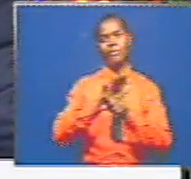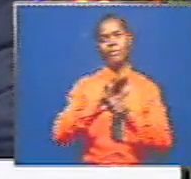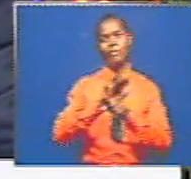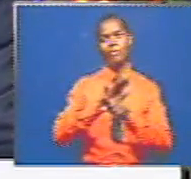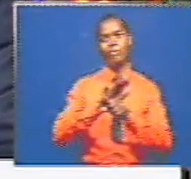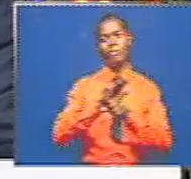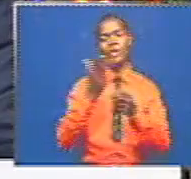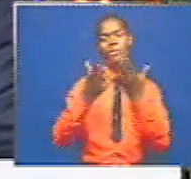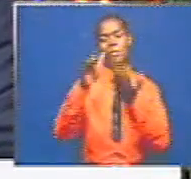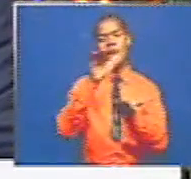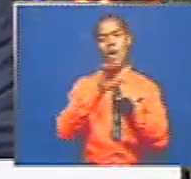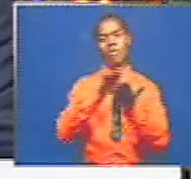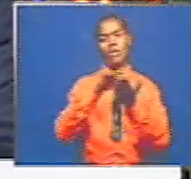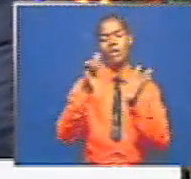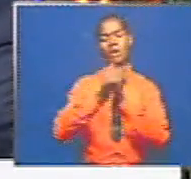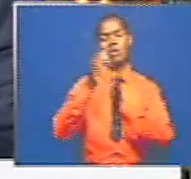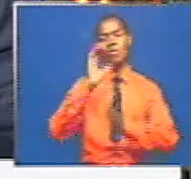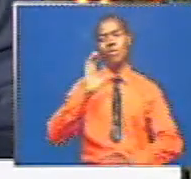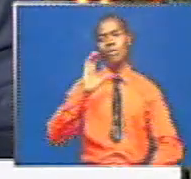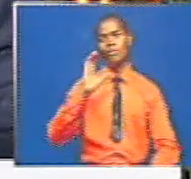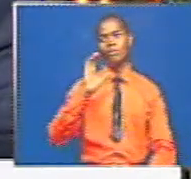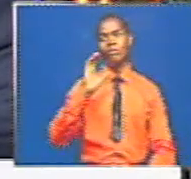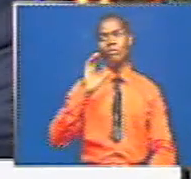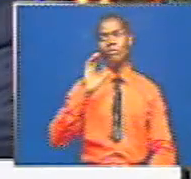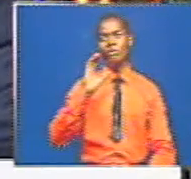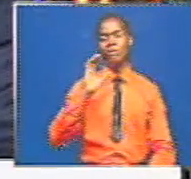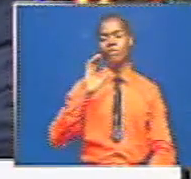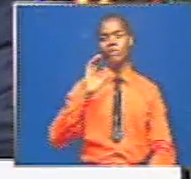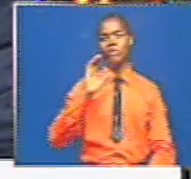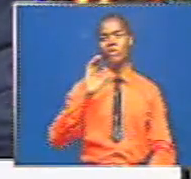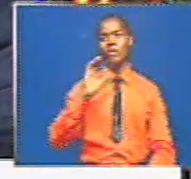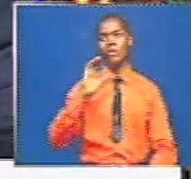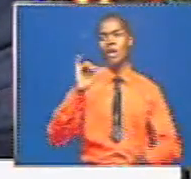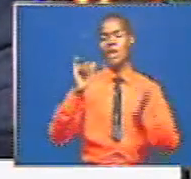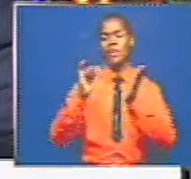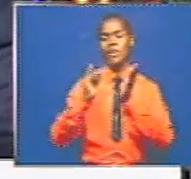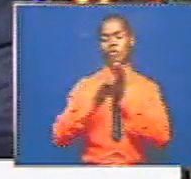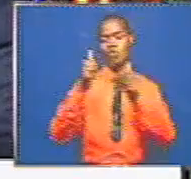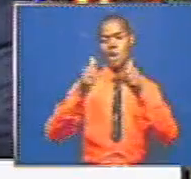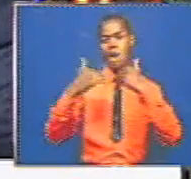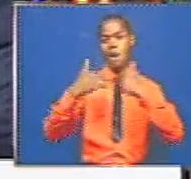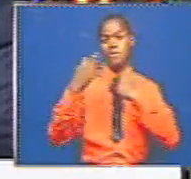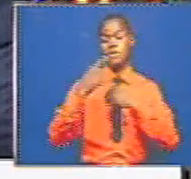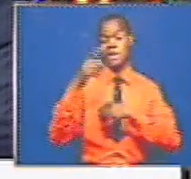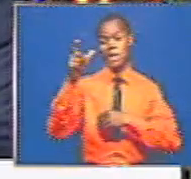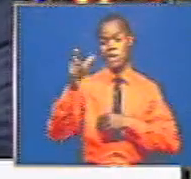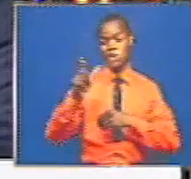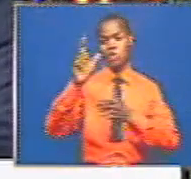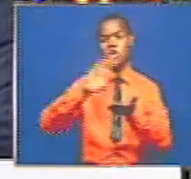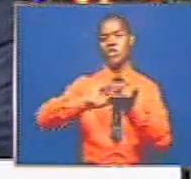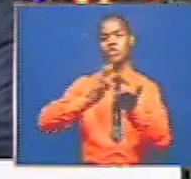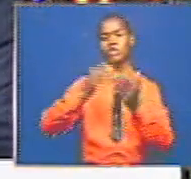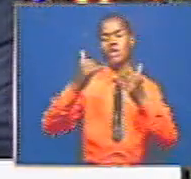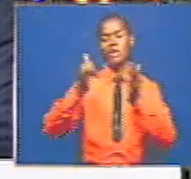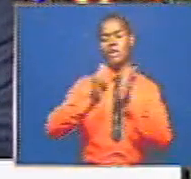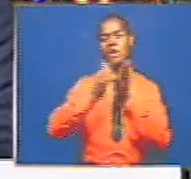or harvesting that water. That being said, the little resources we